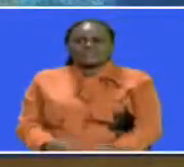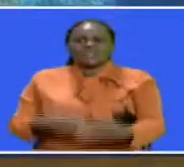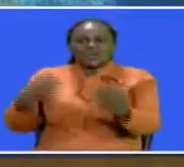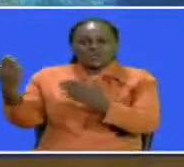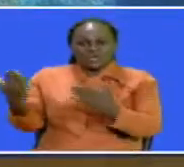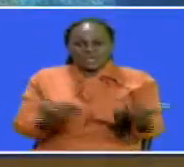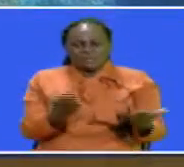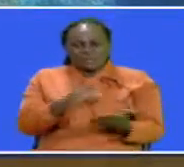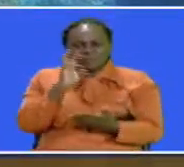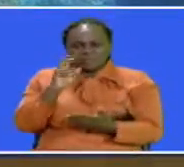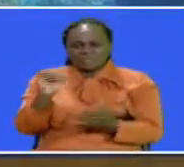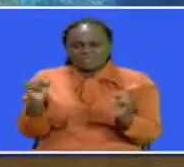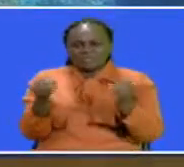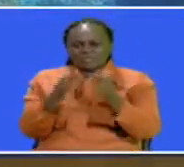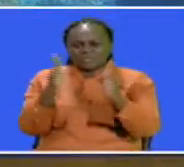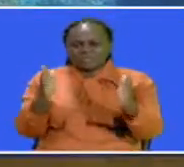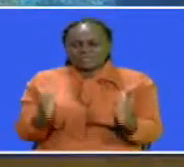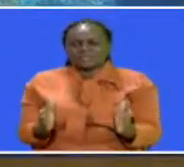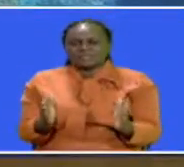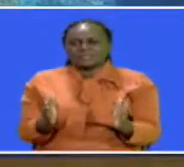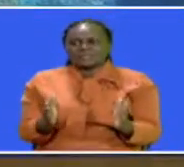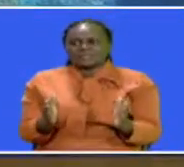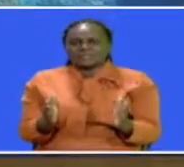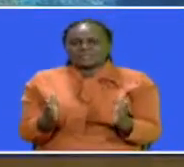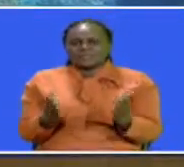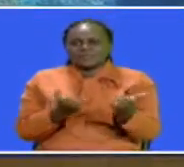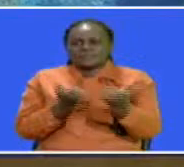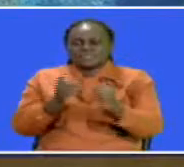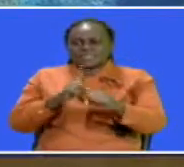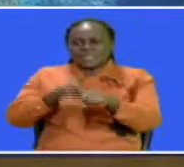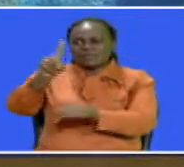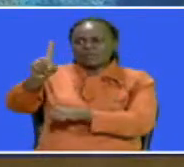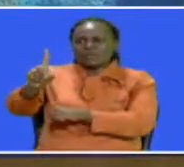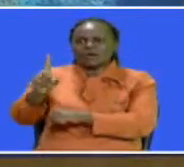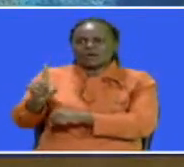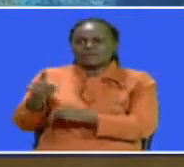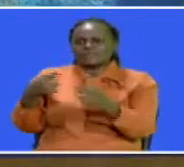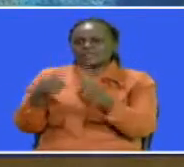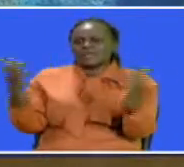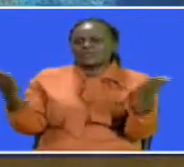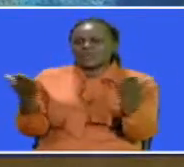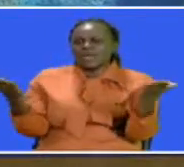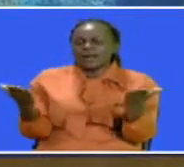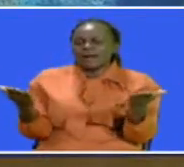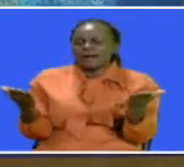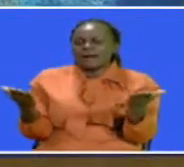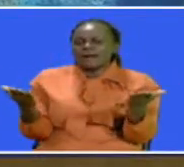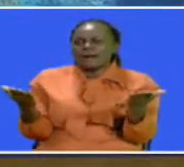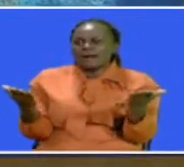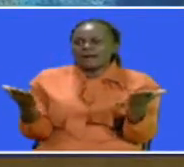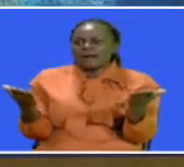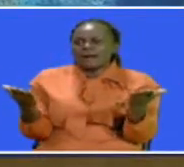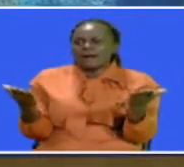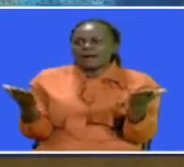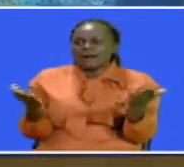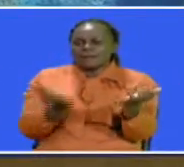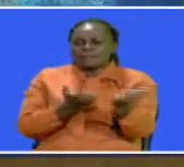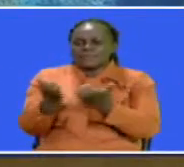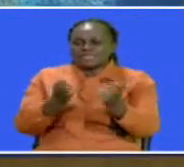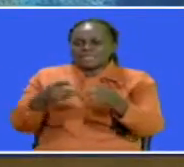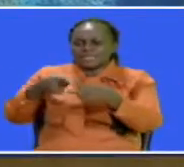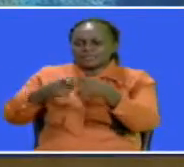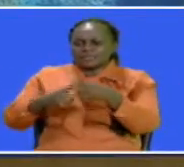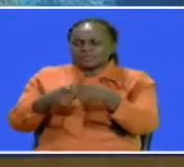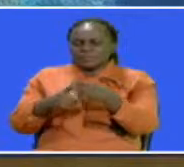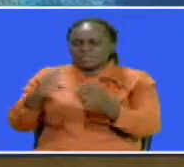Welcome back. You're watching News Desk. My name is Kelley Boss. I'm here for Business at 1. Now we start with the trade industry, where the